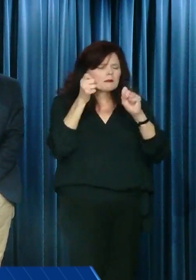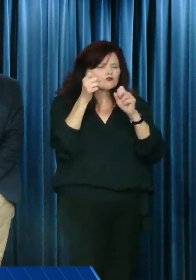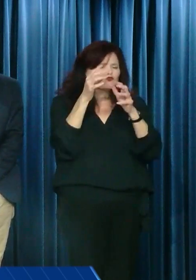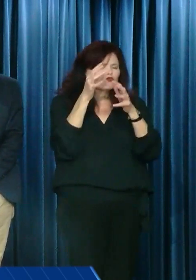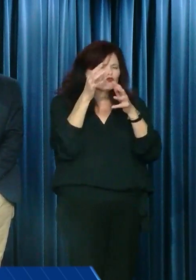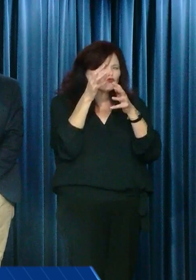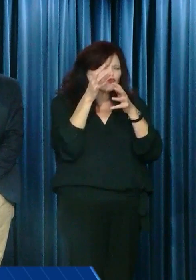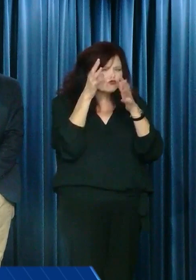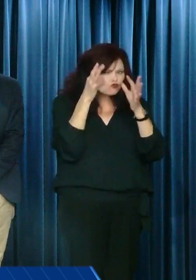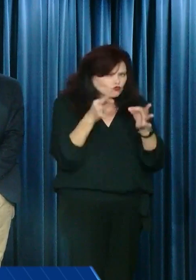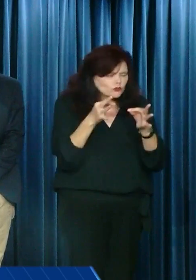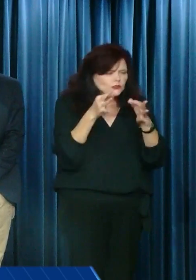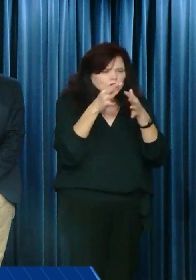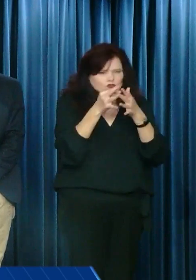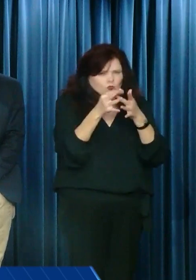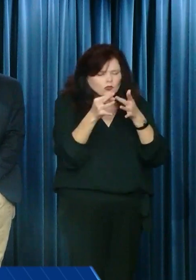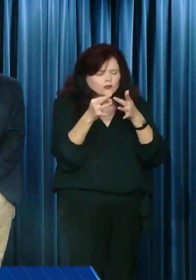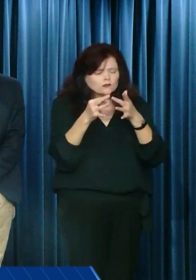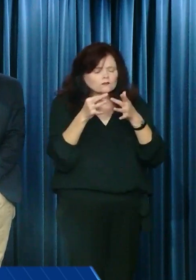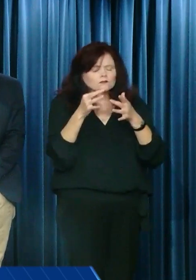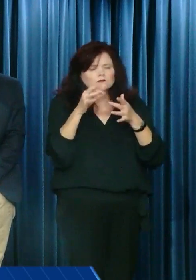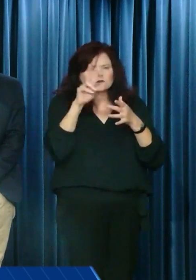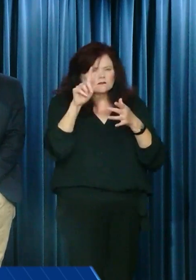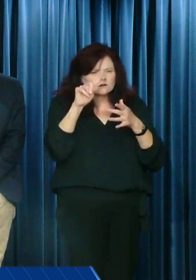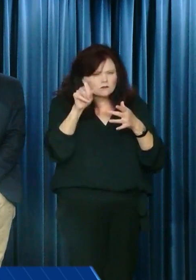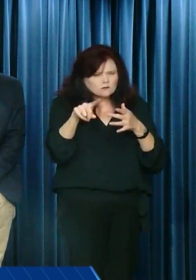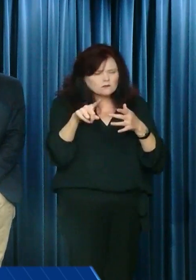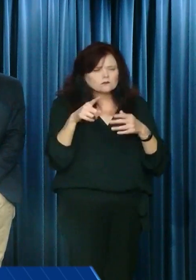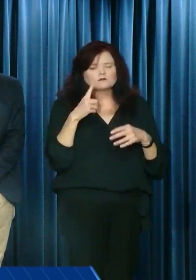as far as respecting people's choice? Or no.